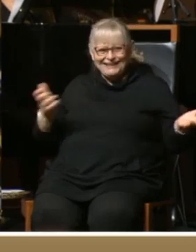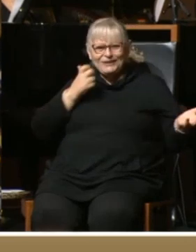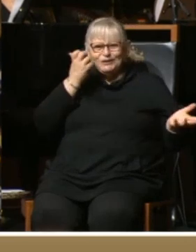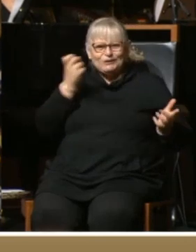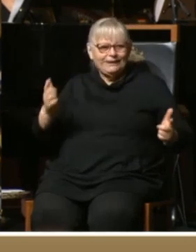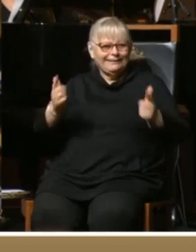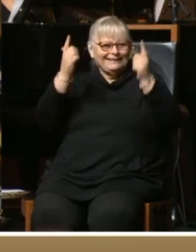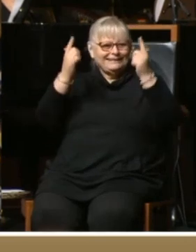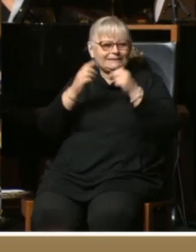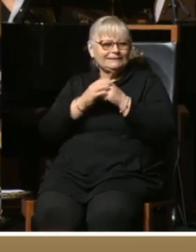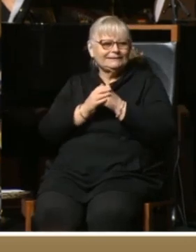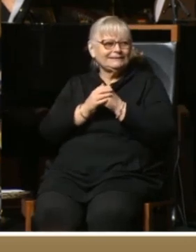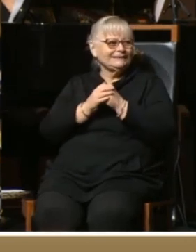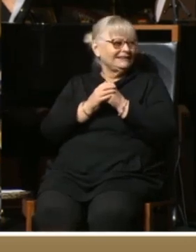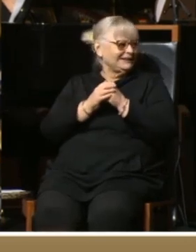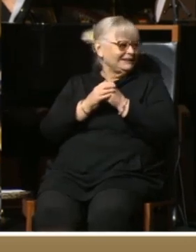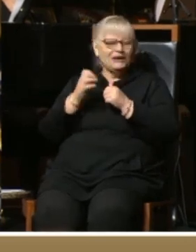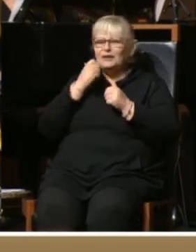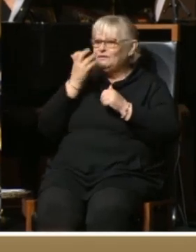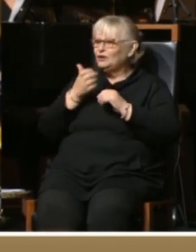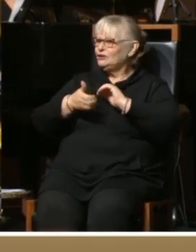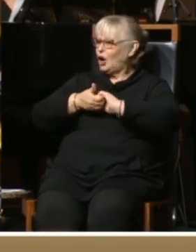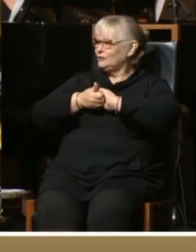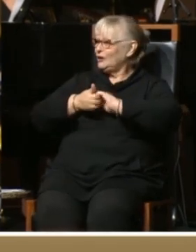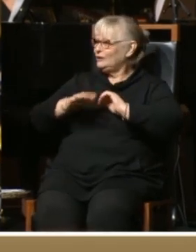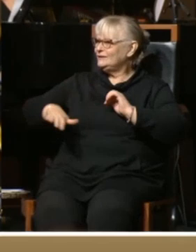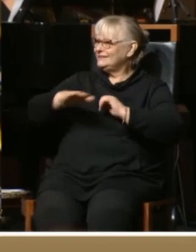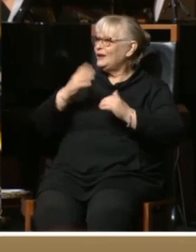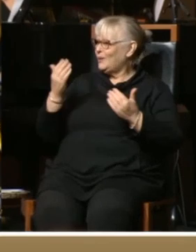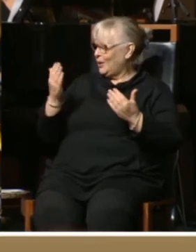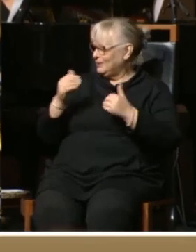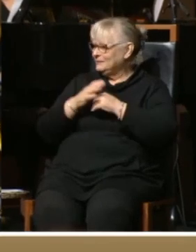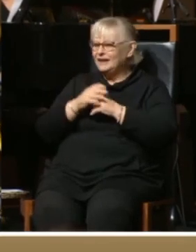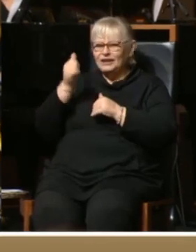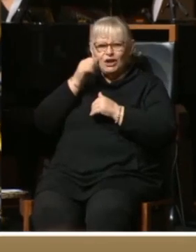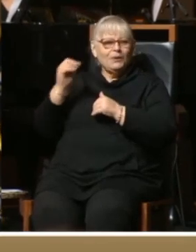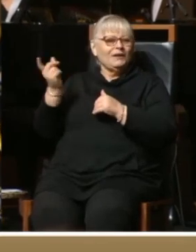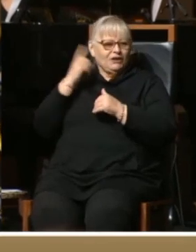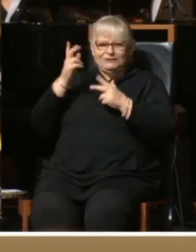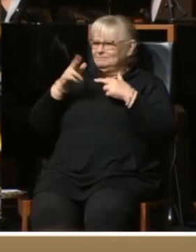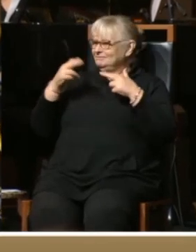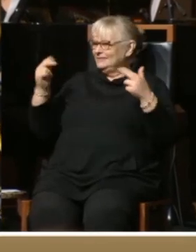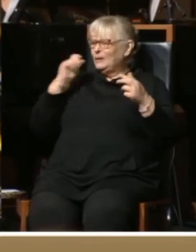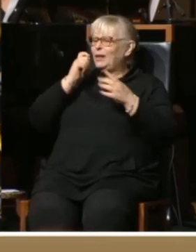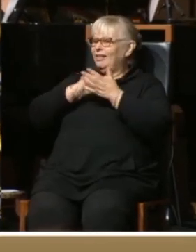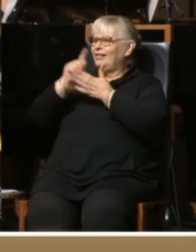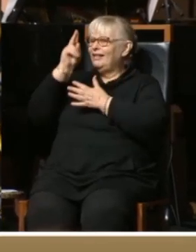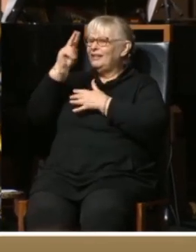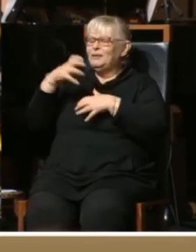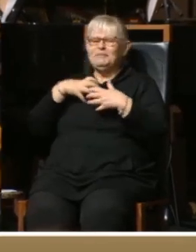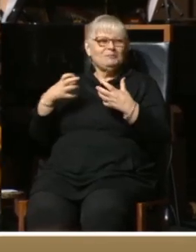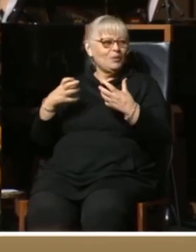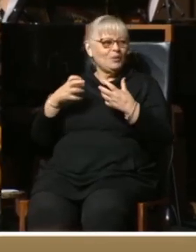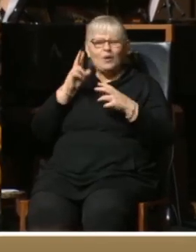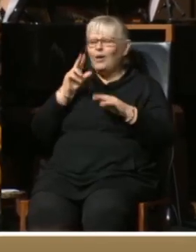leaders and future custodians of this place, so welcome, and I know we've heard from you and we're going to hear some more from you, and I certainly